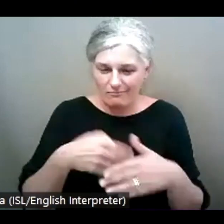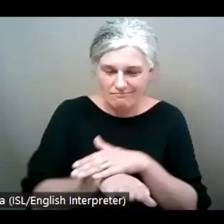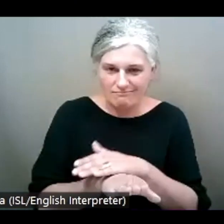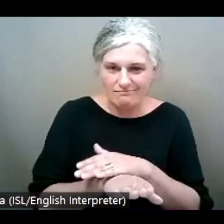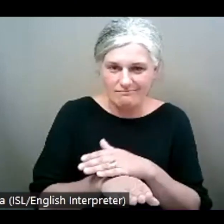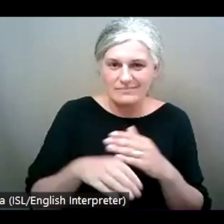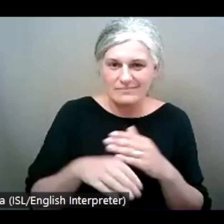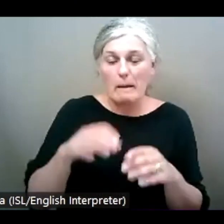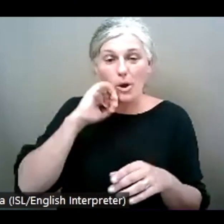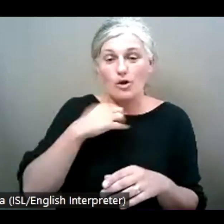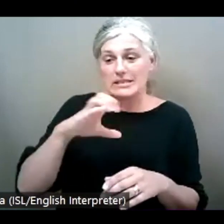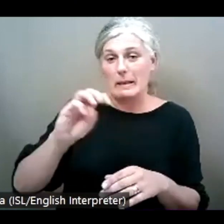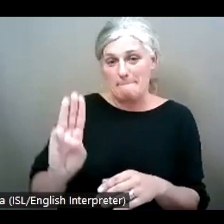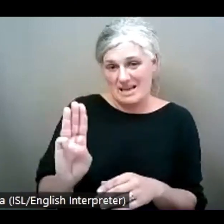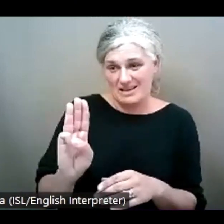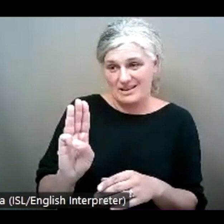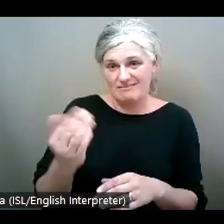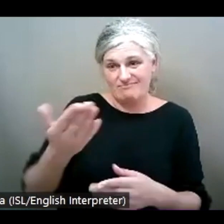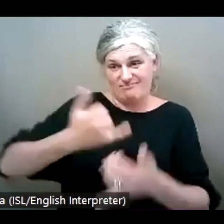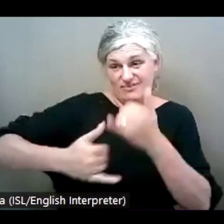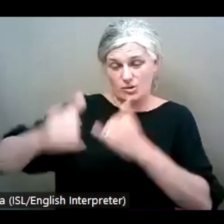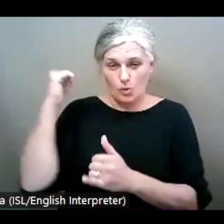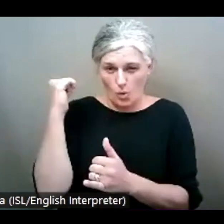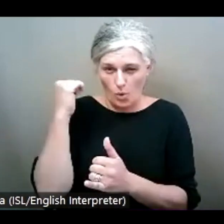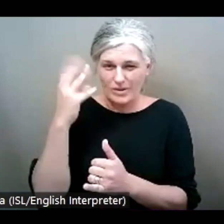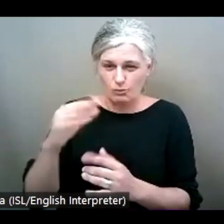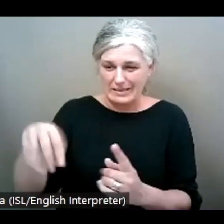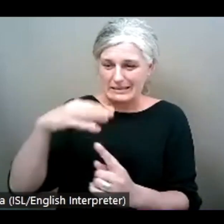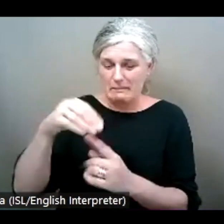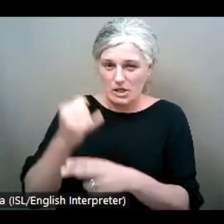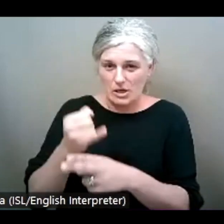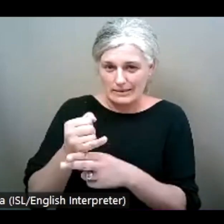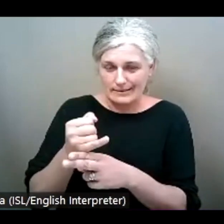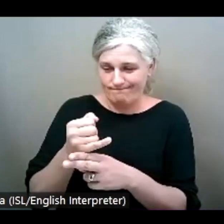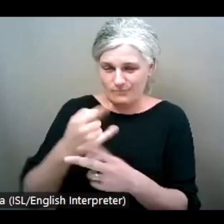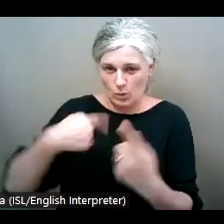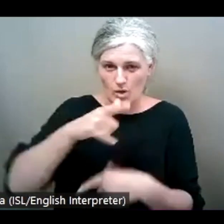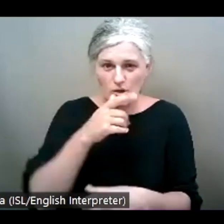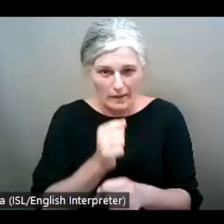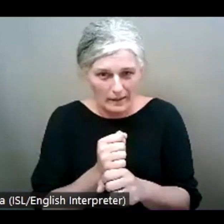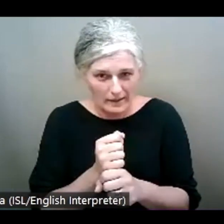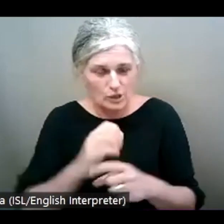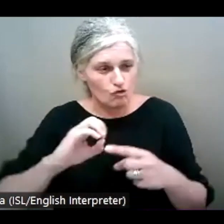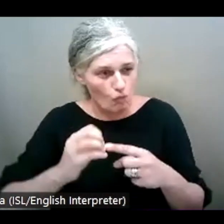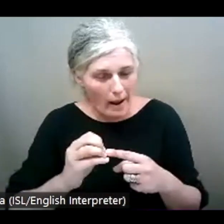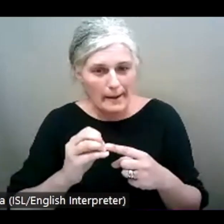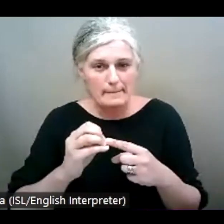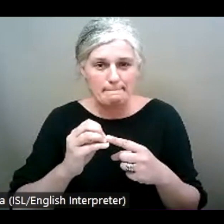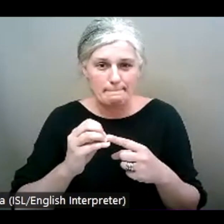with CP or spastic hasn't changed. So the social model is very much